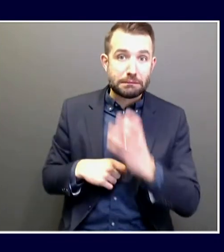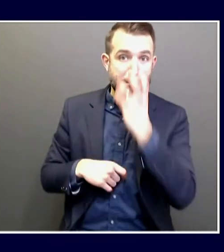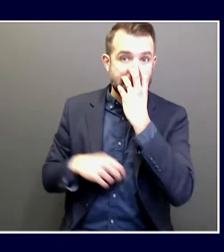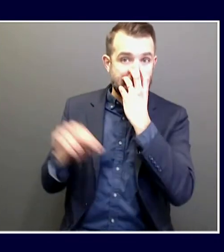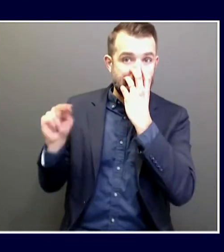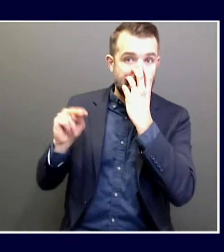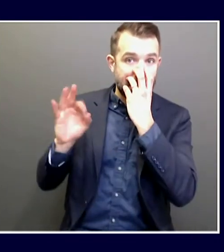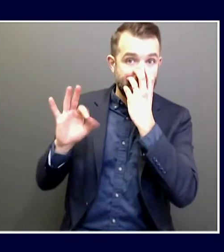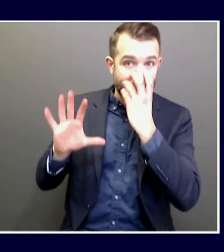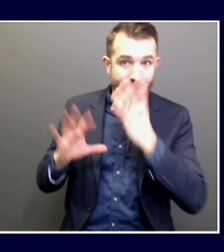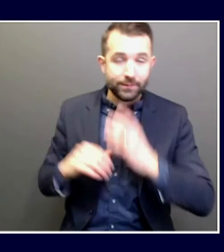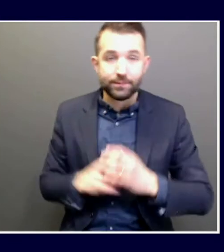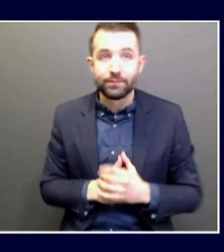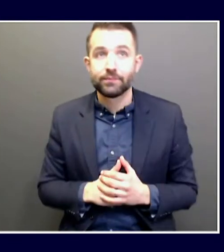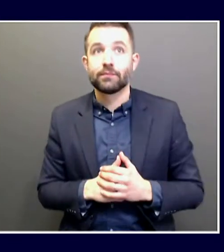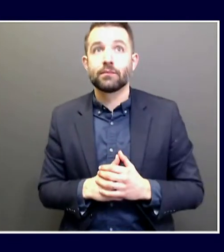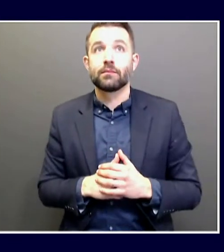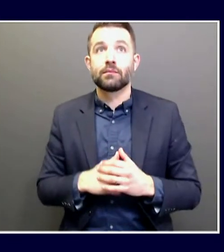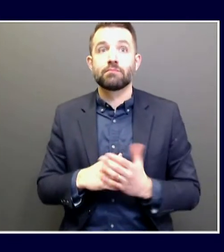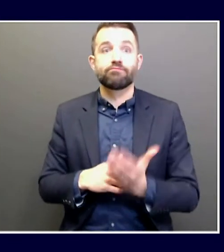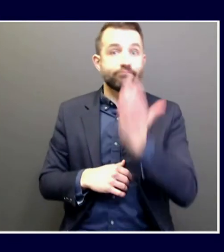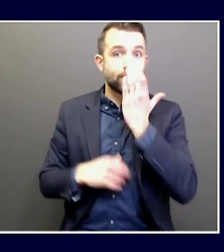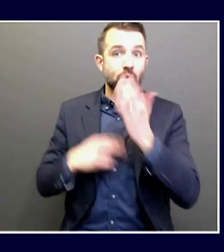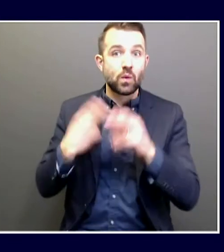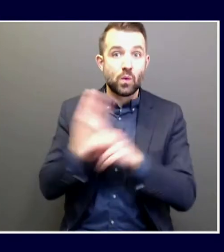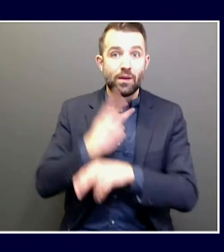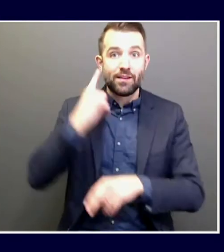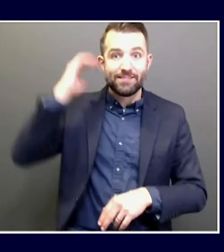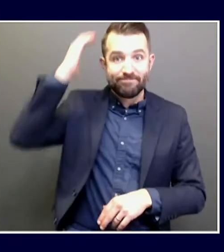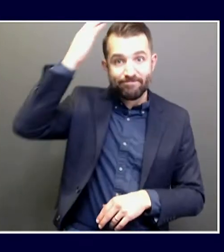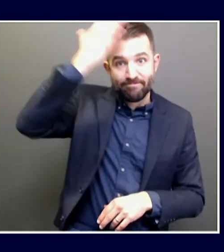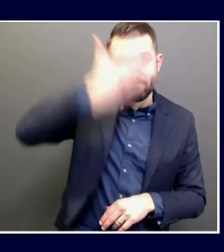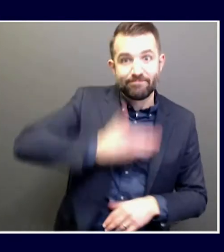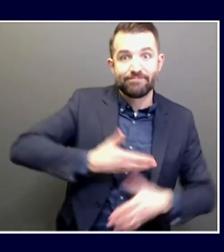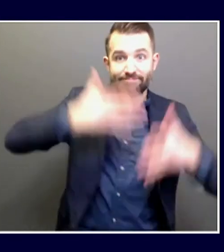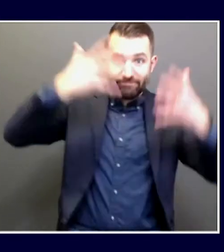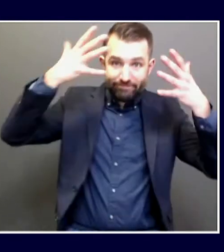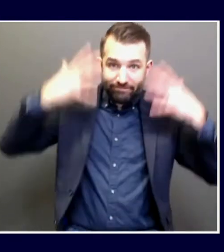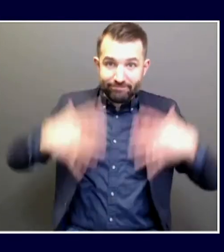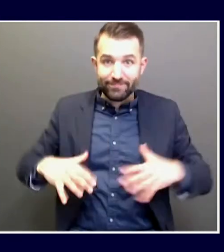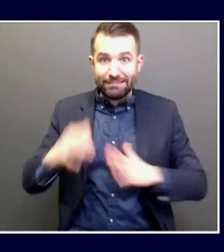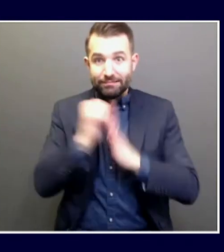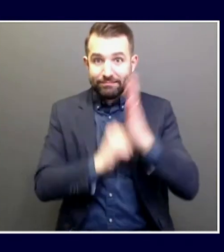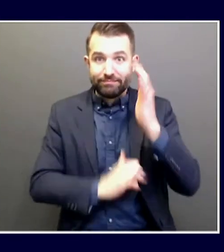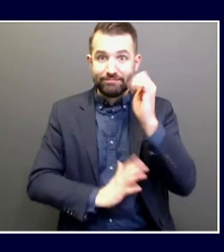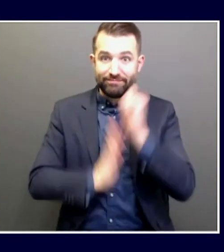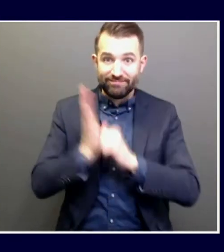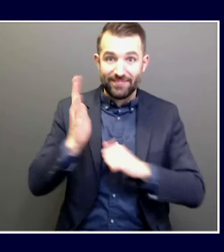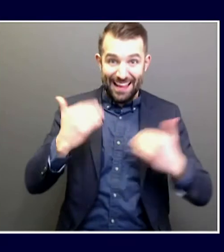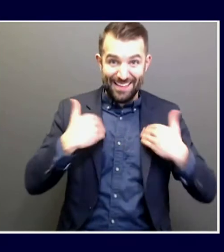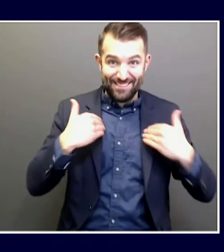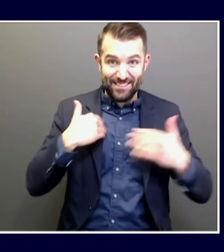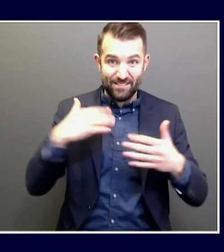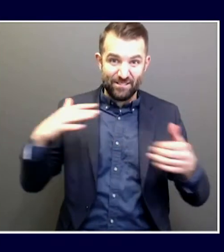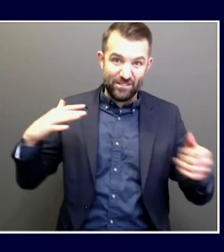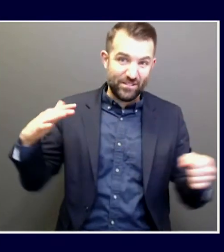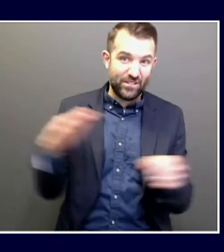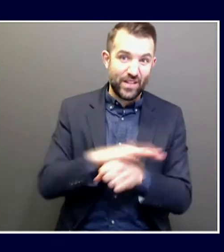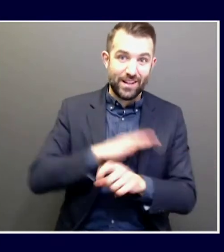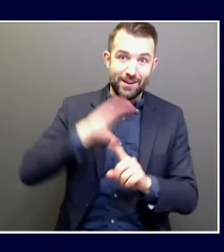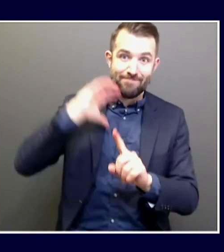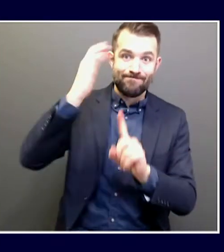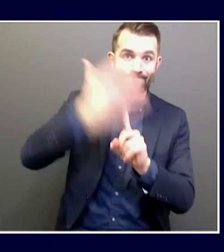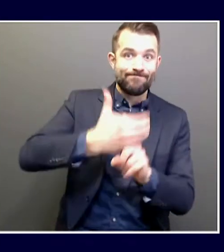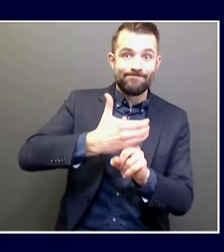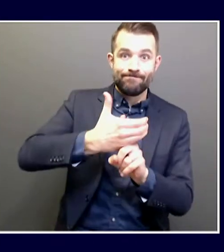alone their colleagues. So they have an additional level set of mitigation tools in hospitals, in facilities